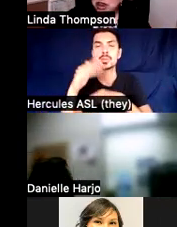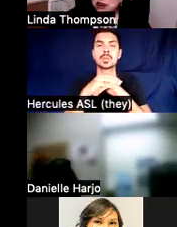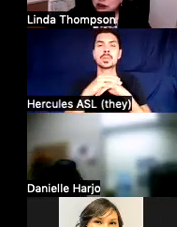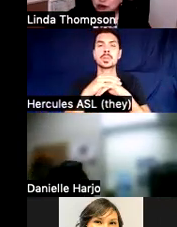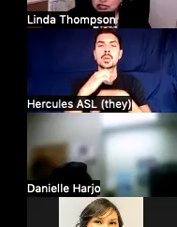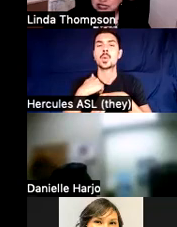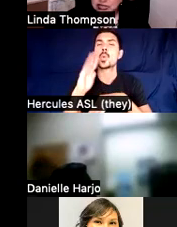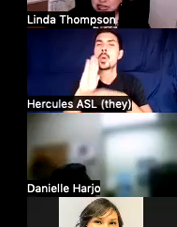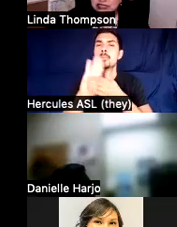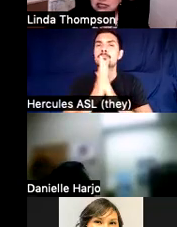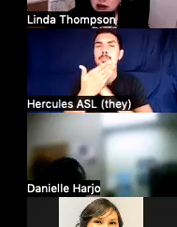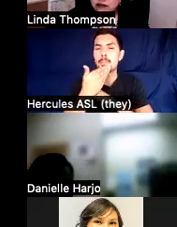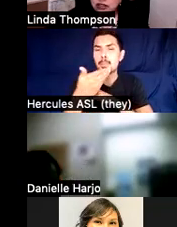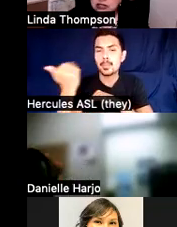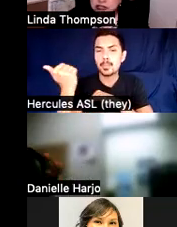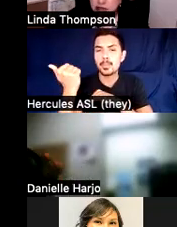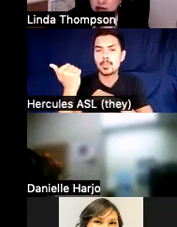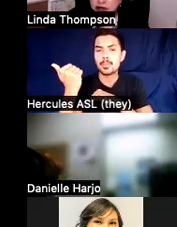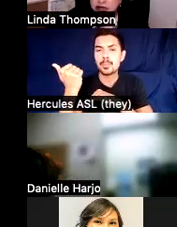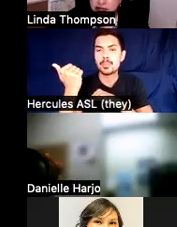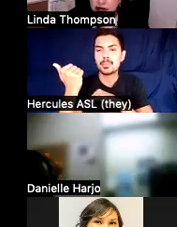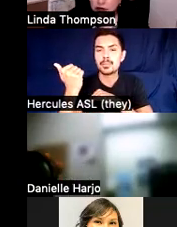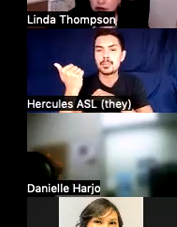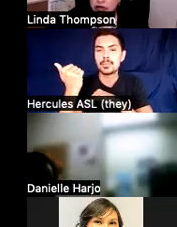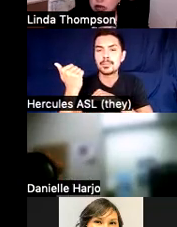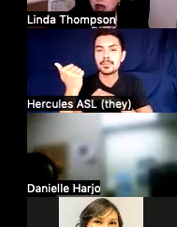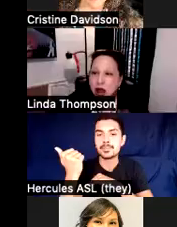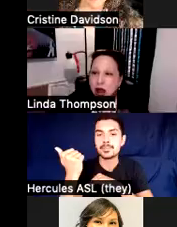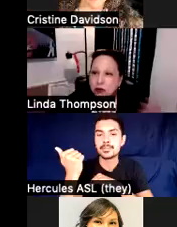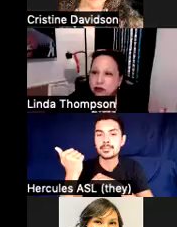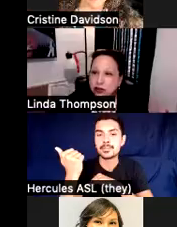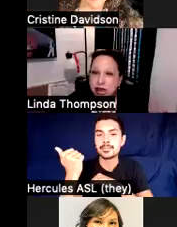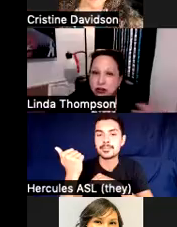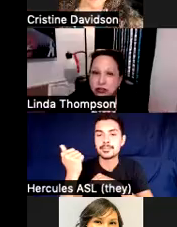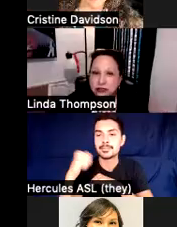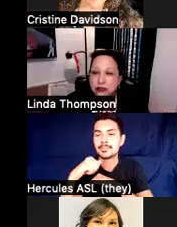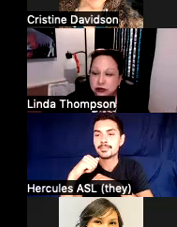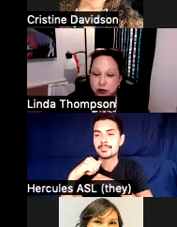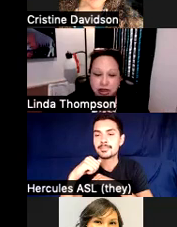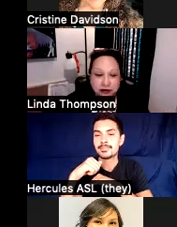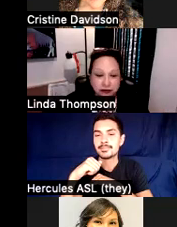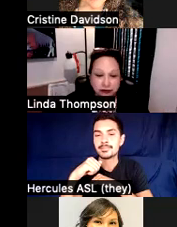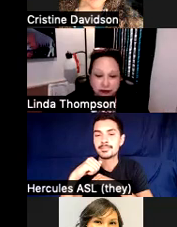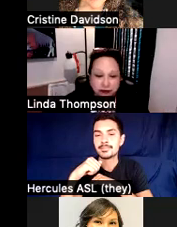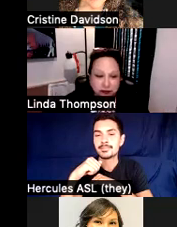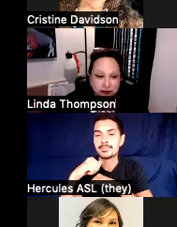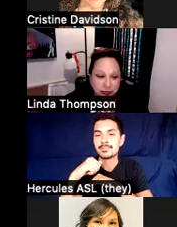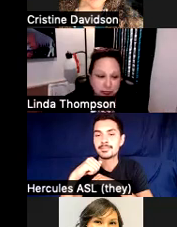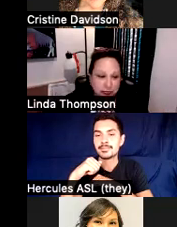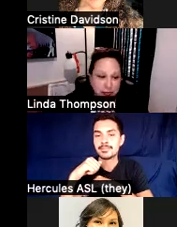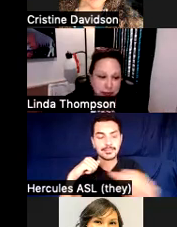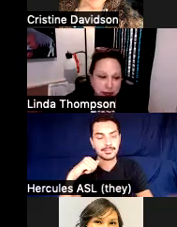be better for sitting and sacrificing time in ceremony, however that looks. Go ahead.